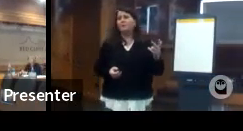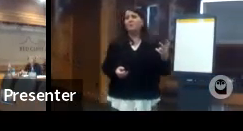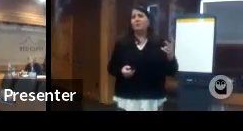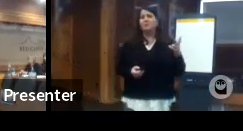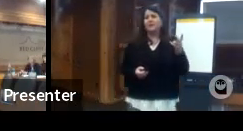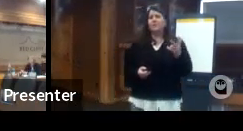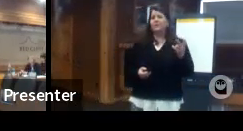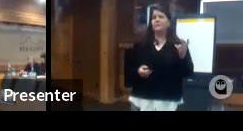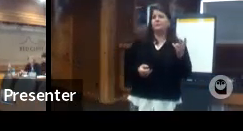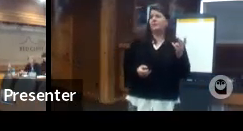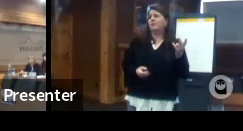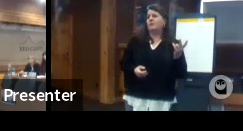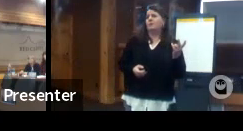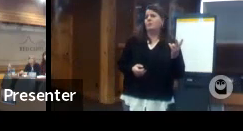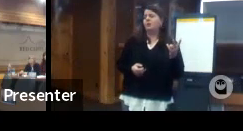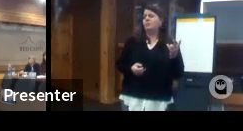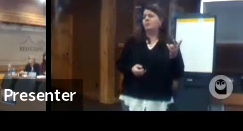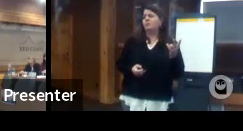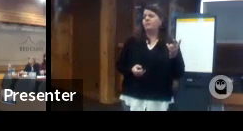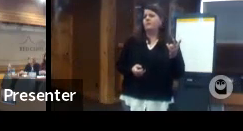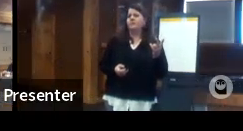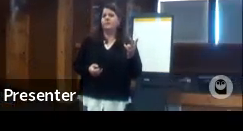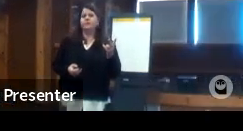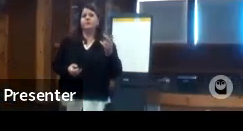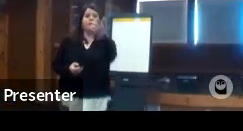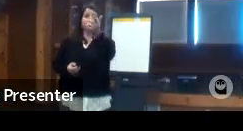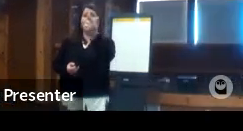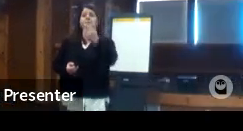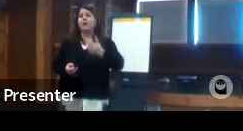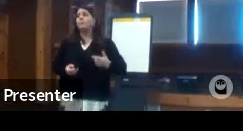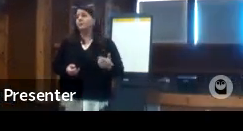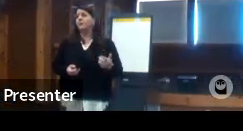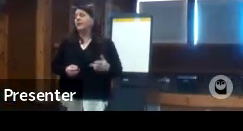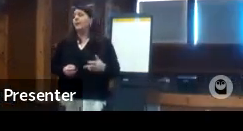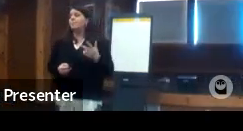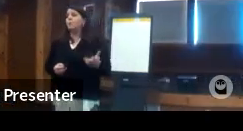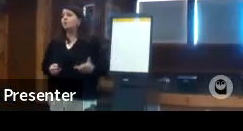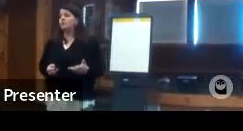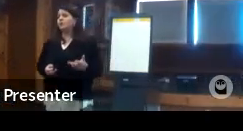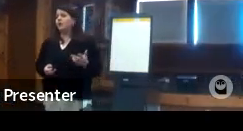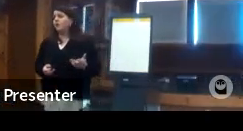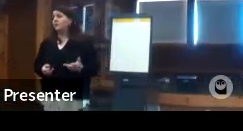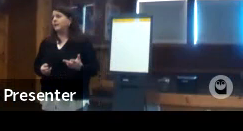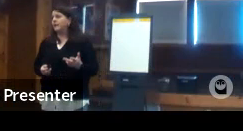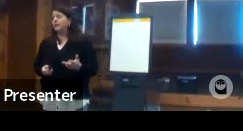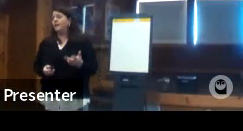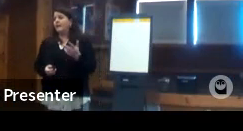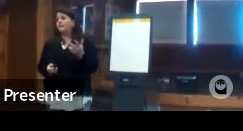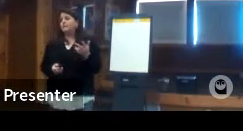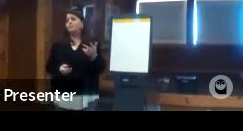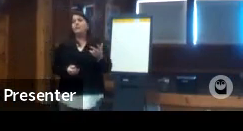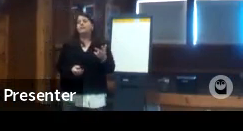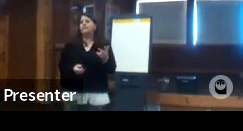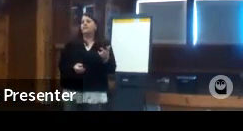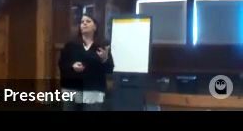written articles or books. Anyone here that has written an article or book on victim issues? Okay, so we have a couple, but most of you have not done that. And